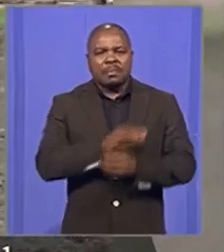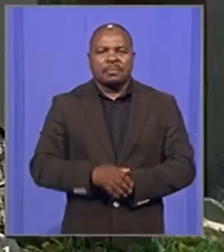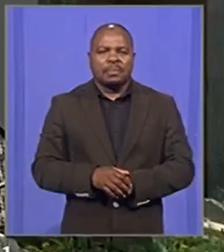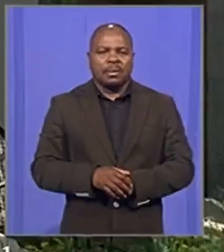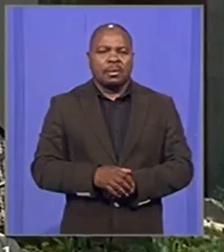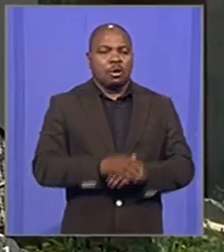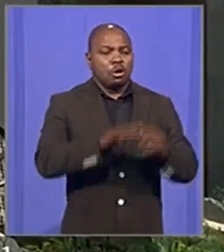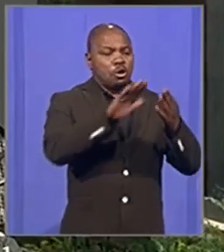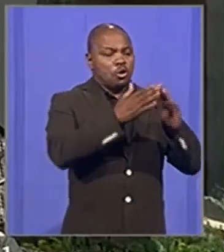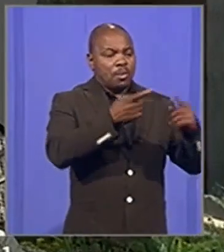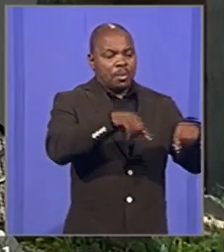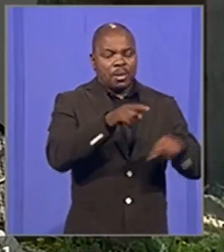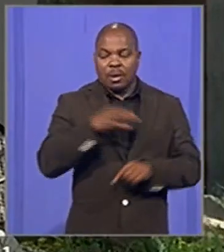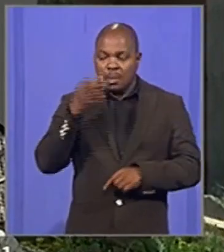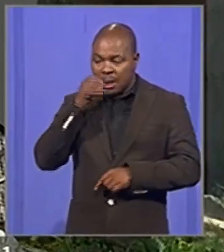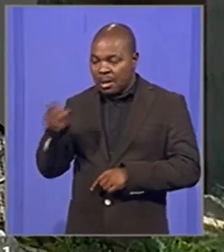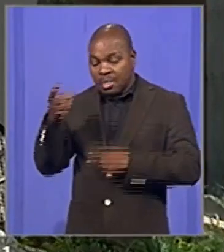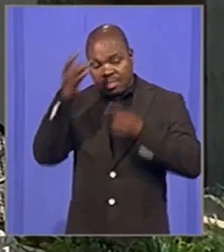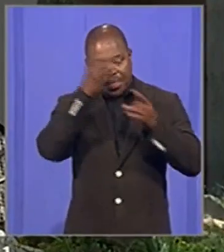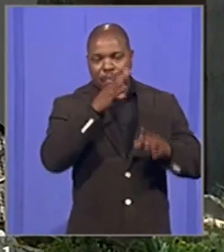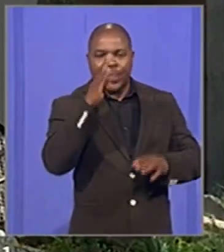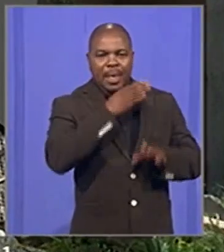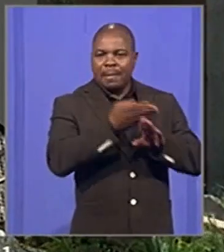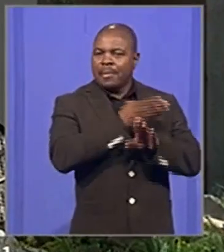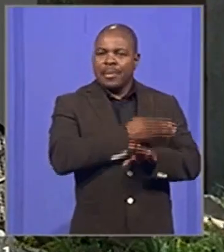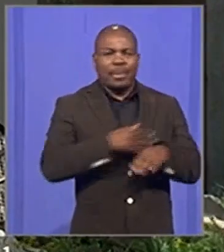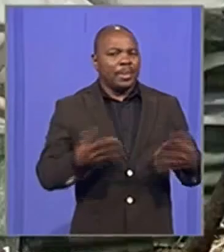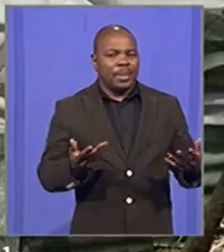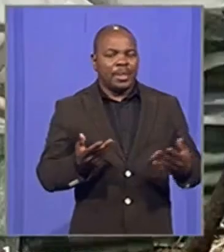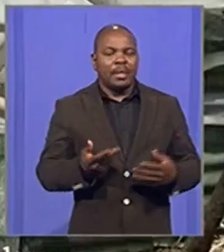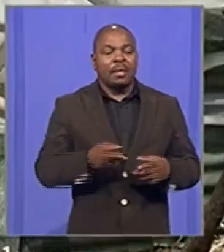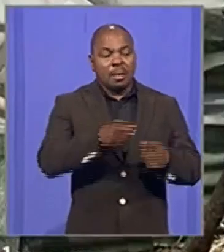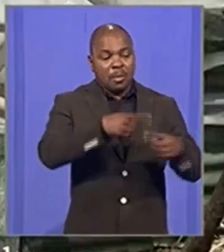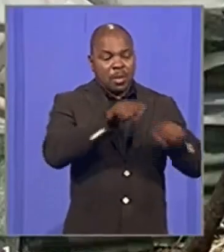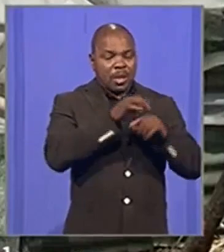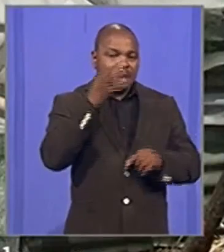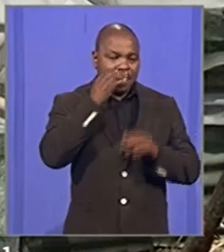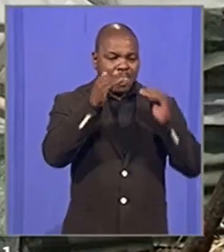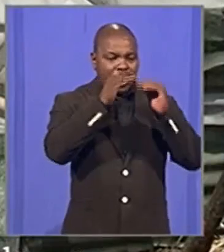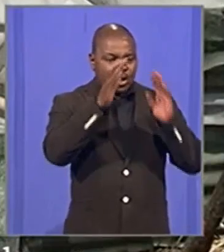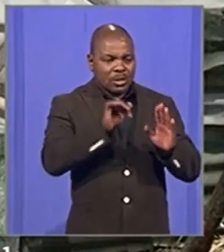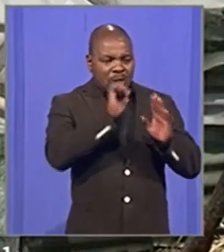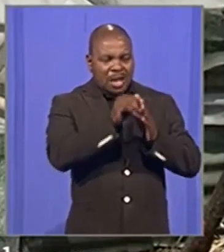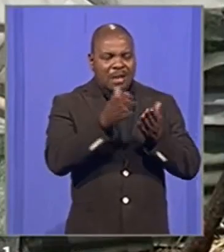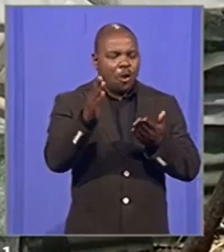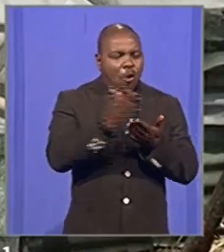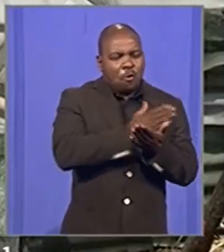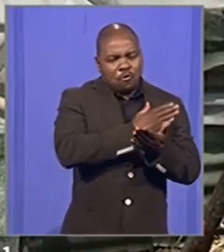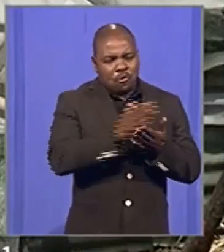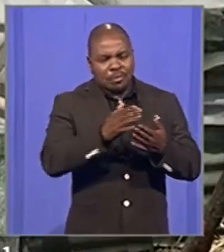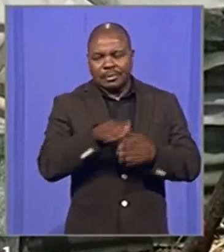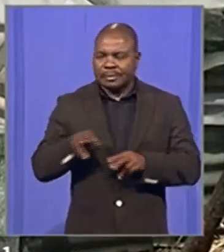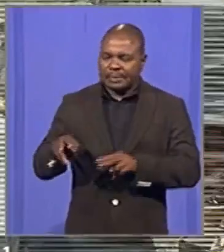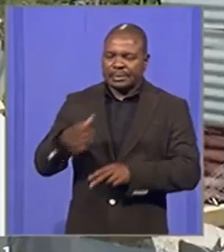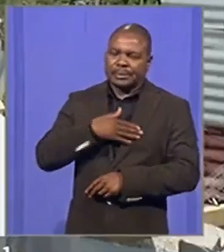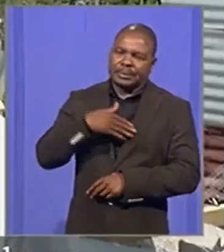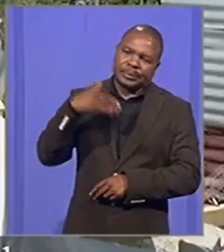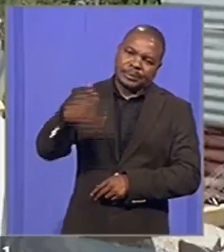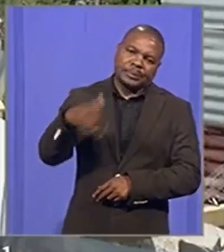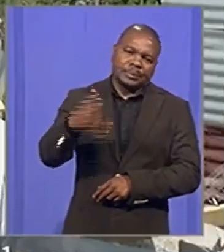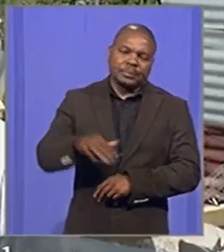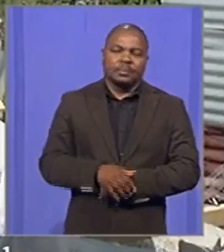se dirilwe ntle le gore ba tsibosiwe. Ba re go ntshiwa fano le go thubiwa ga matlo a bona go ba utlwisitse botlhoko.